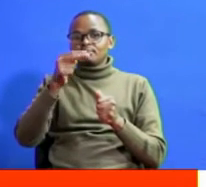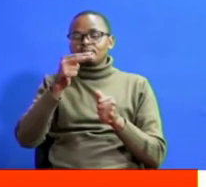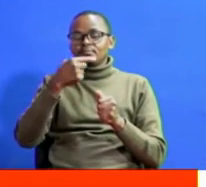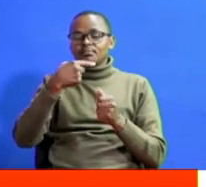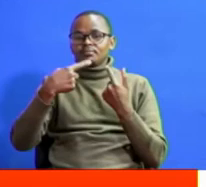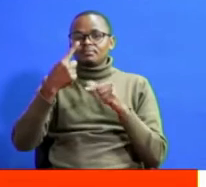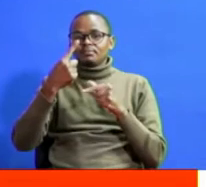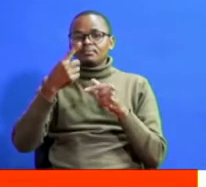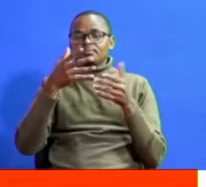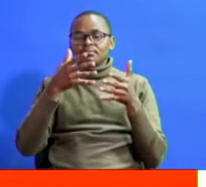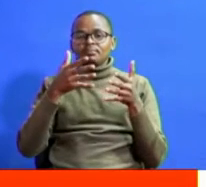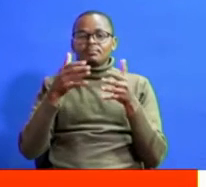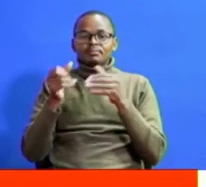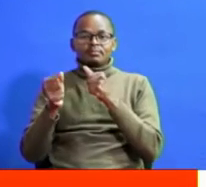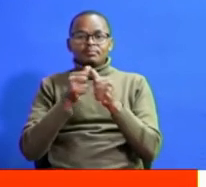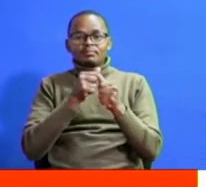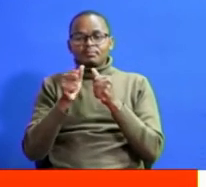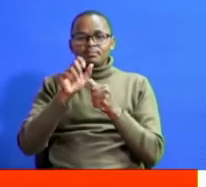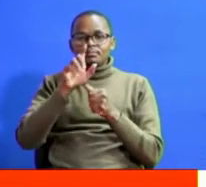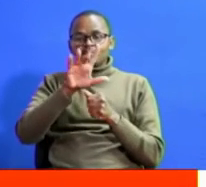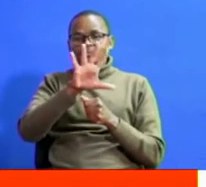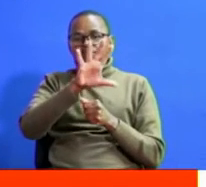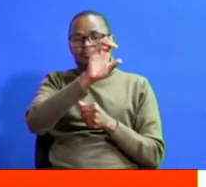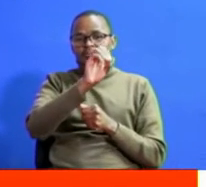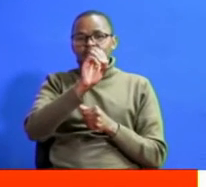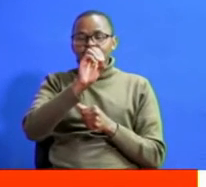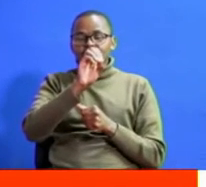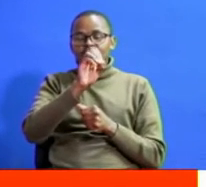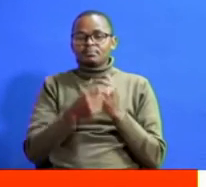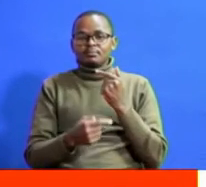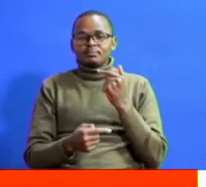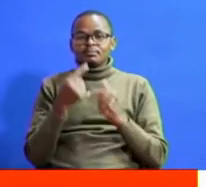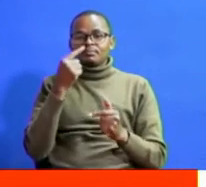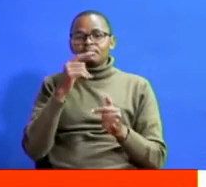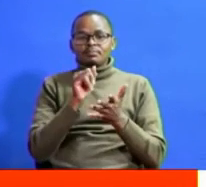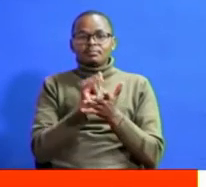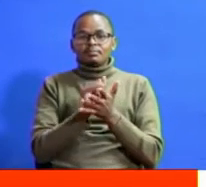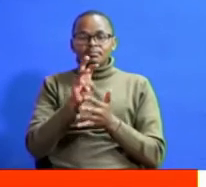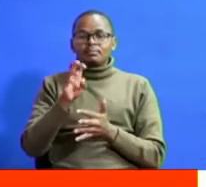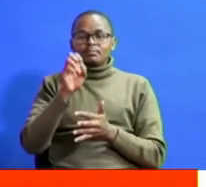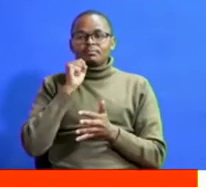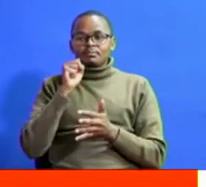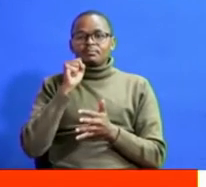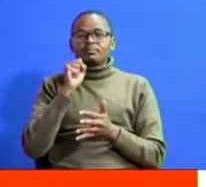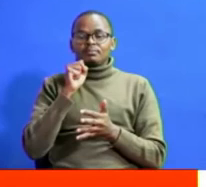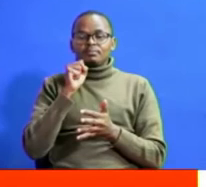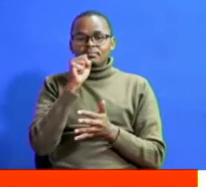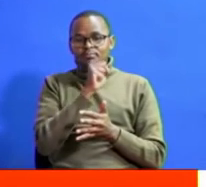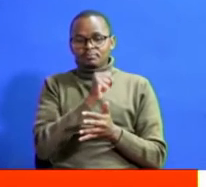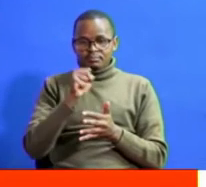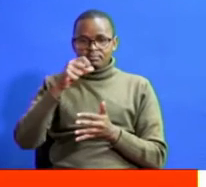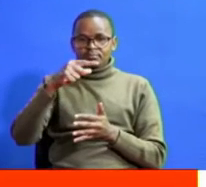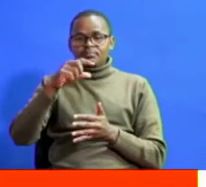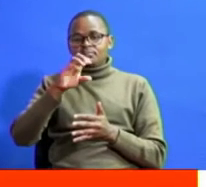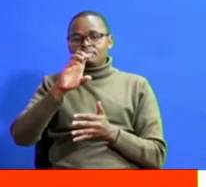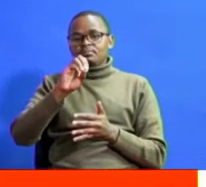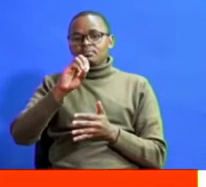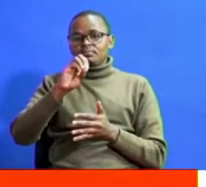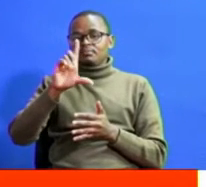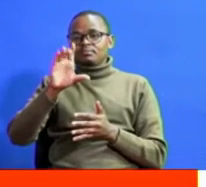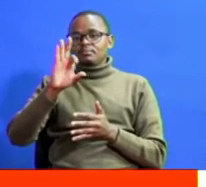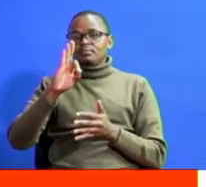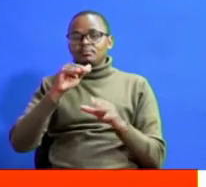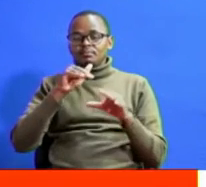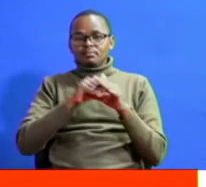the latest tournament. That is the 150th championship. That was at the oldest golf course